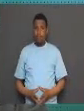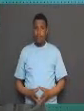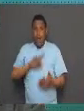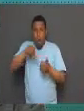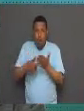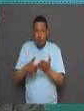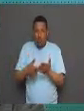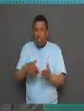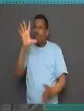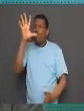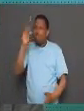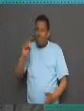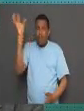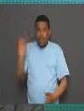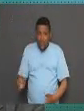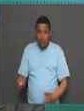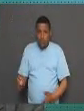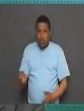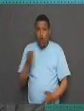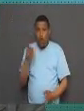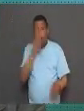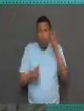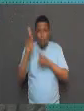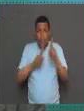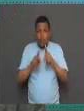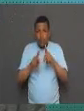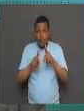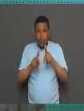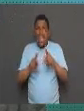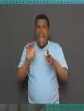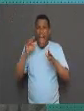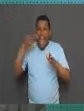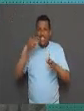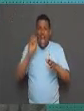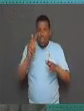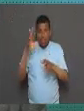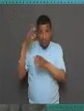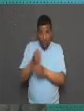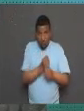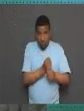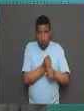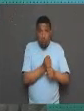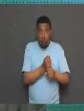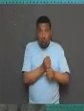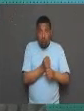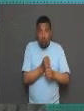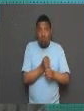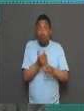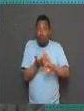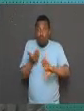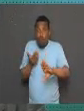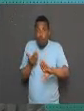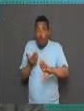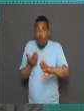About 50% of people who contract HIV do so before